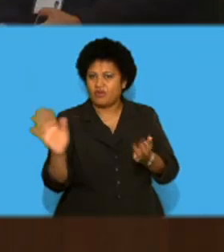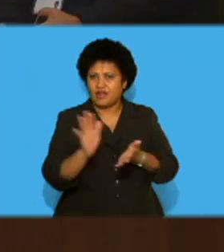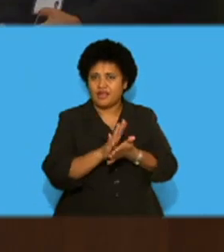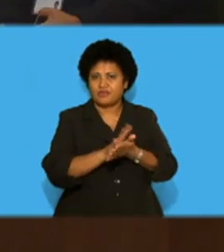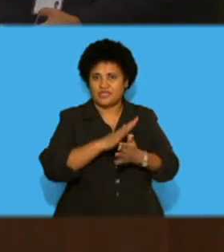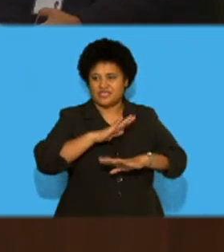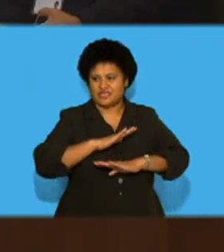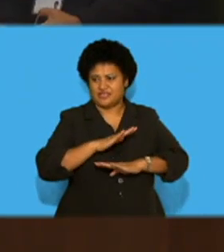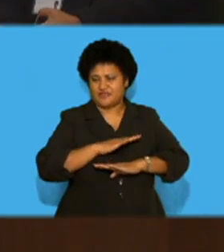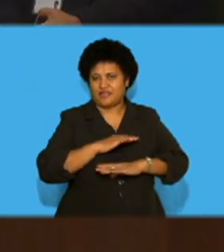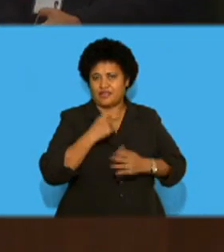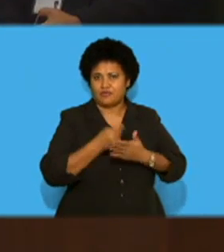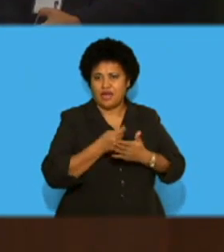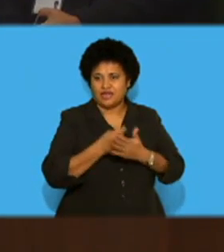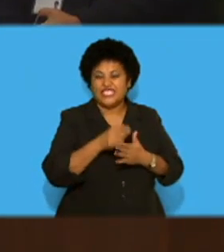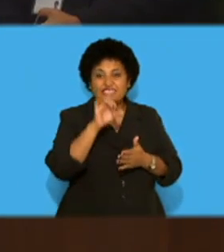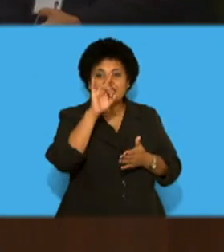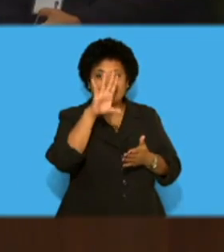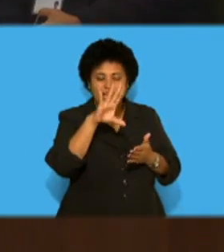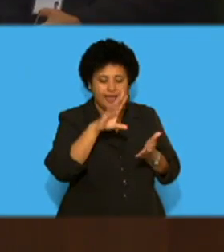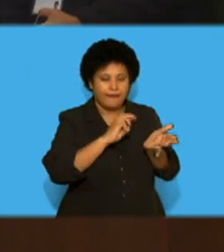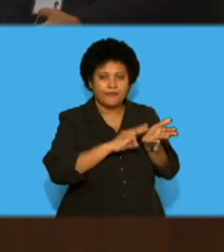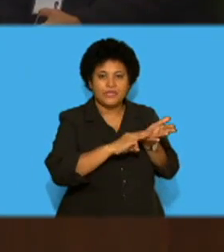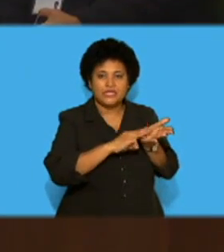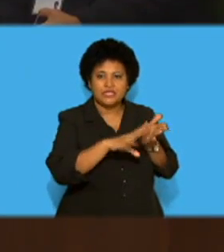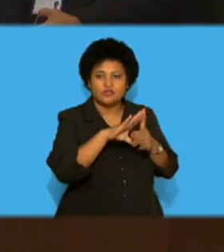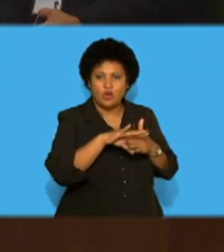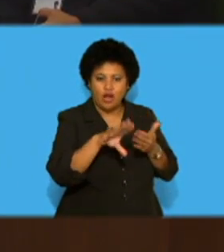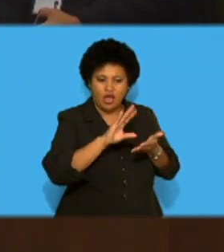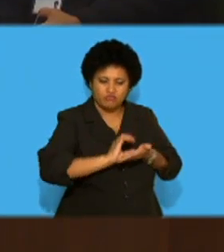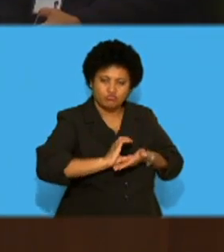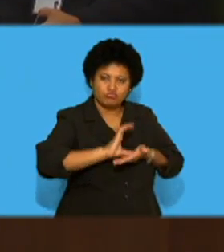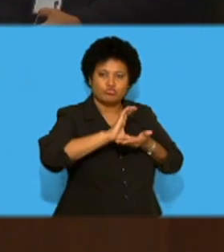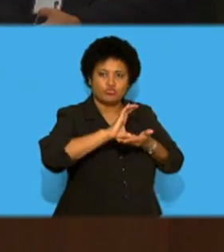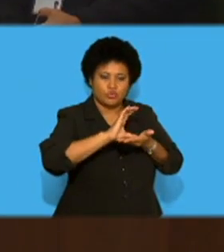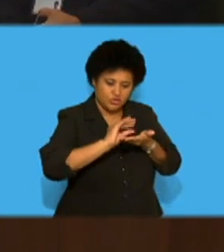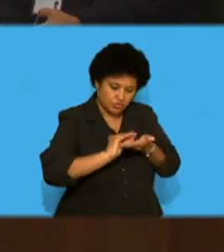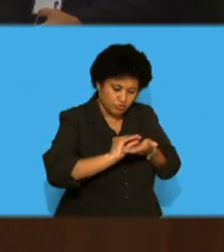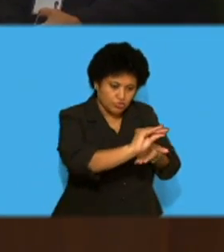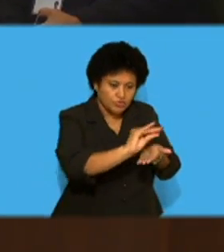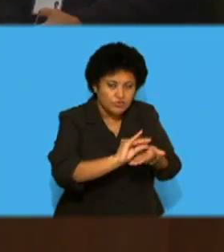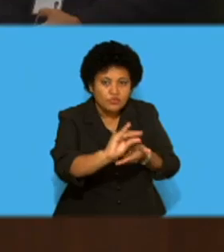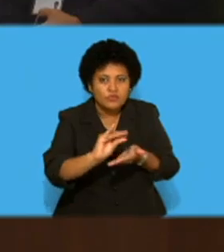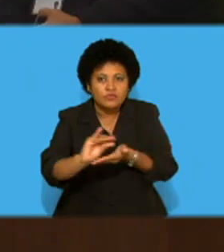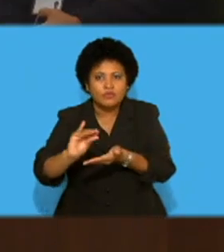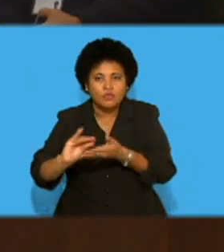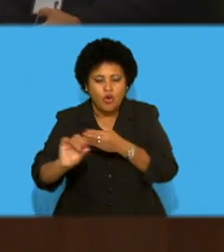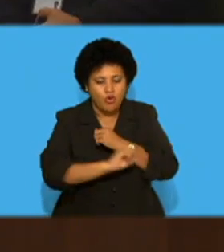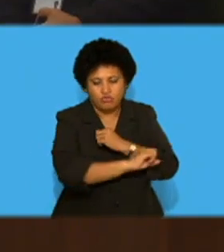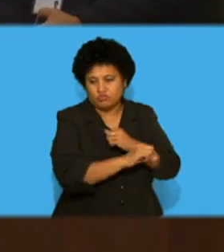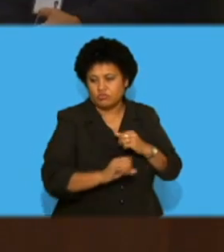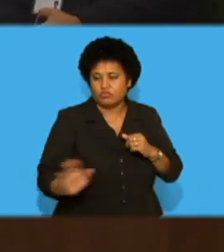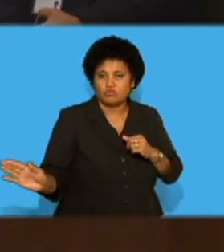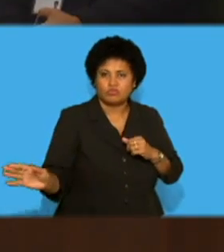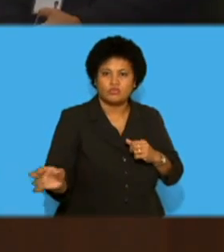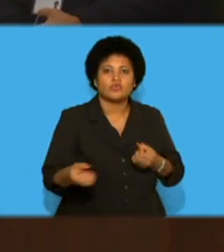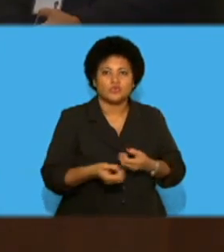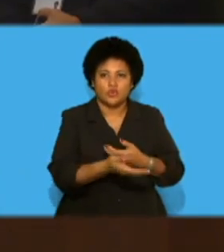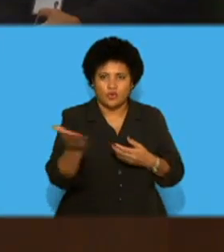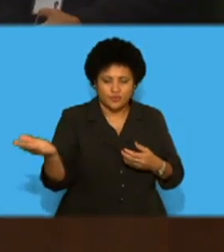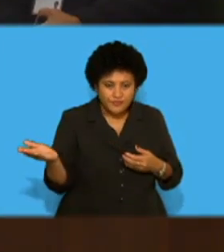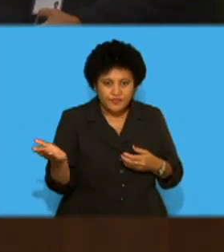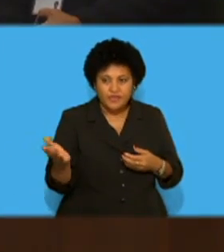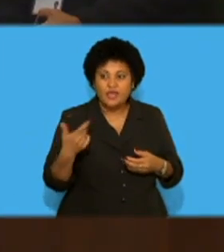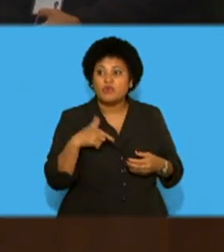benefited from this $10 million payout as yet. Have not benefited from this $10 million payment as yet because they don't have